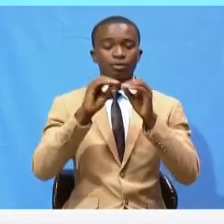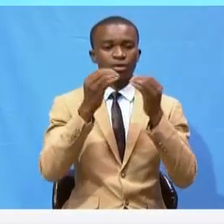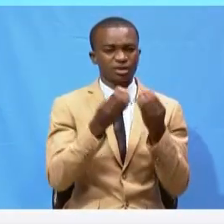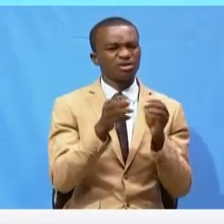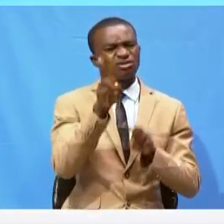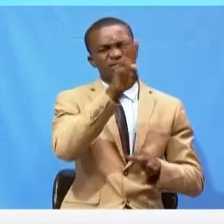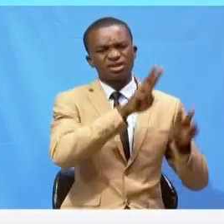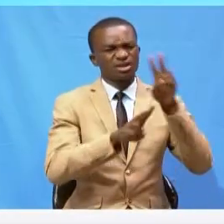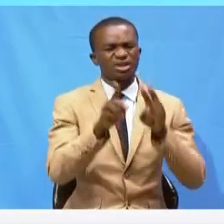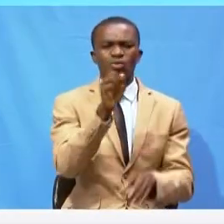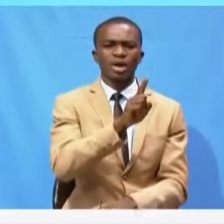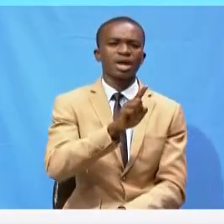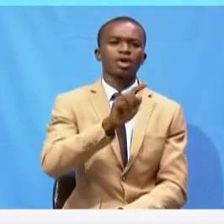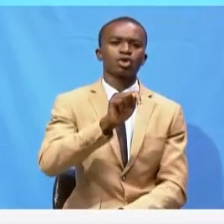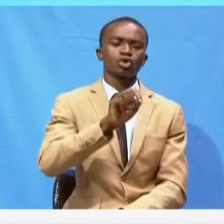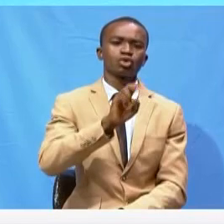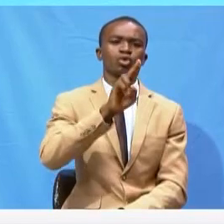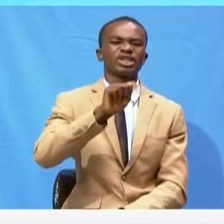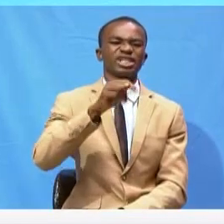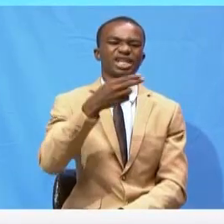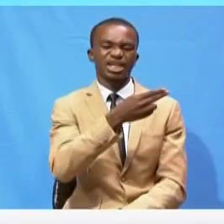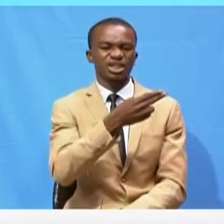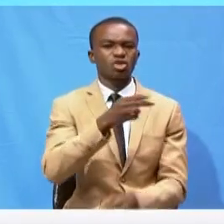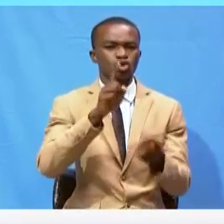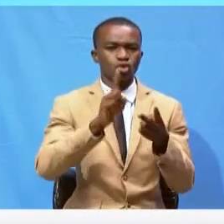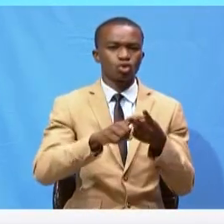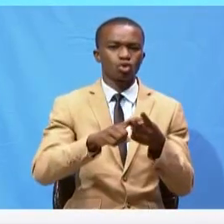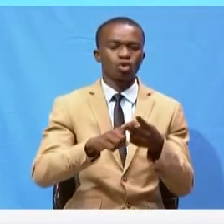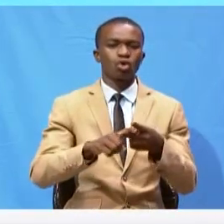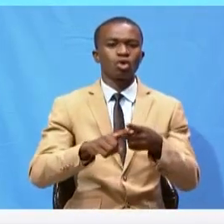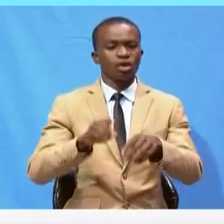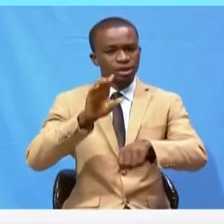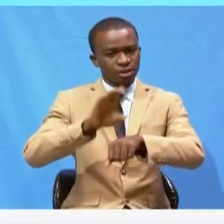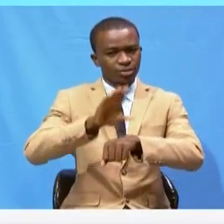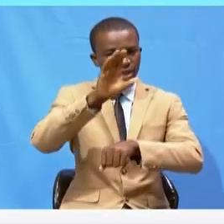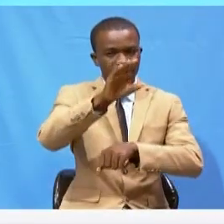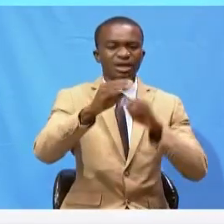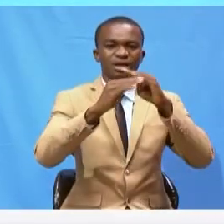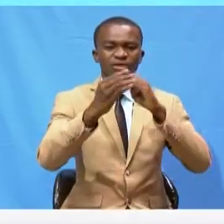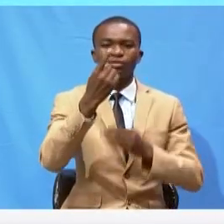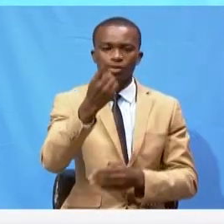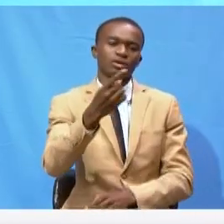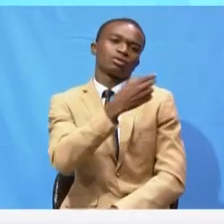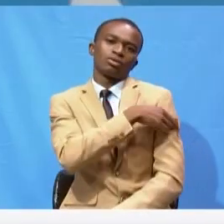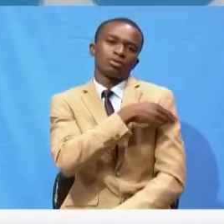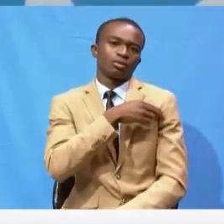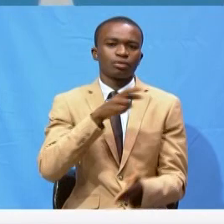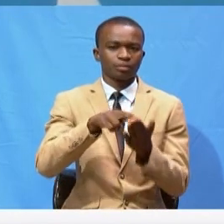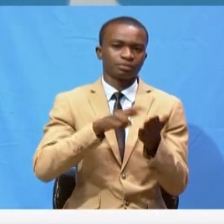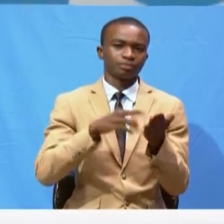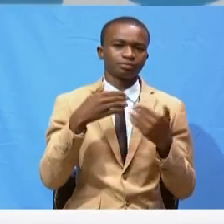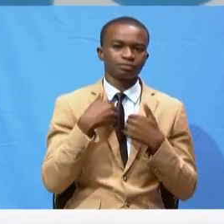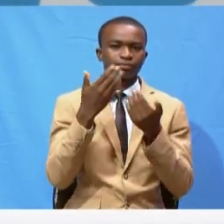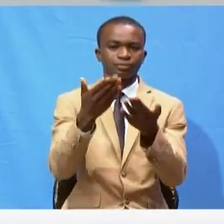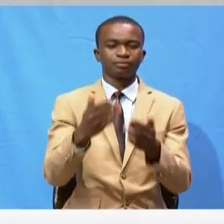University Teaching Hospital and Chipata Level 1 Hospital. Joyce Kasoka has the rest of the story.